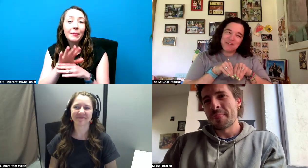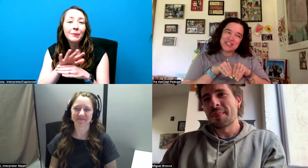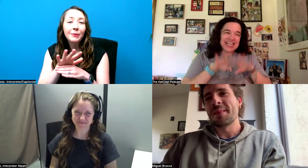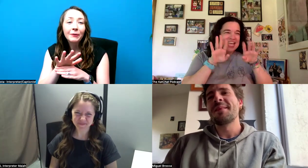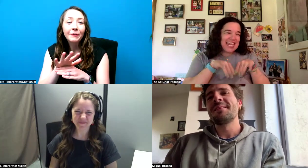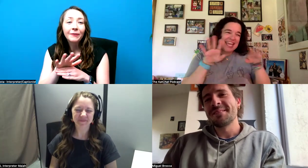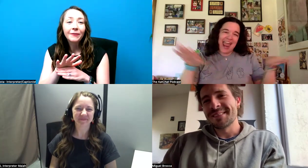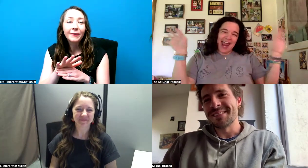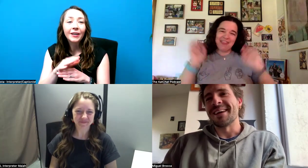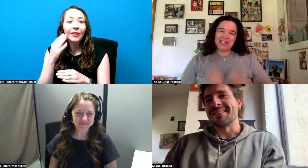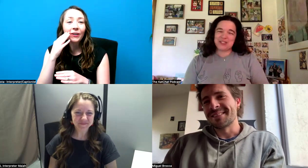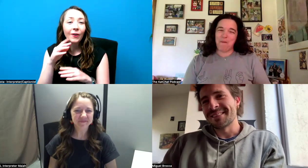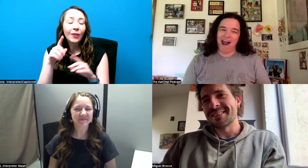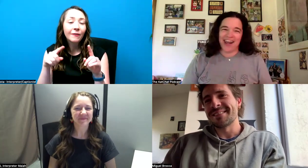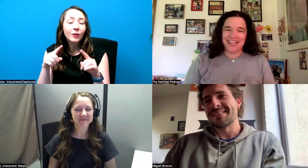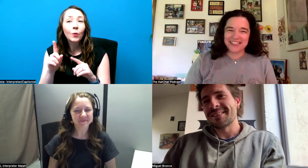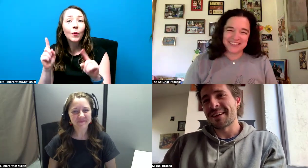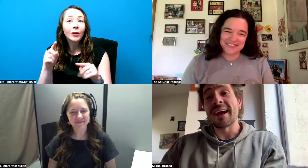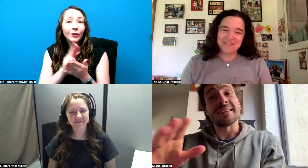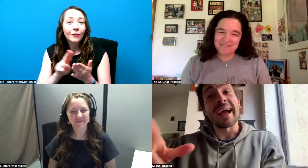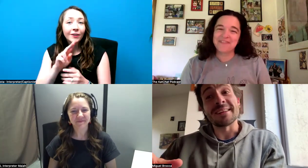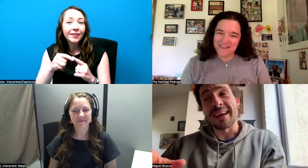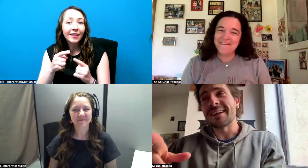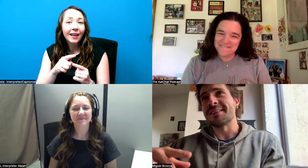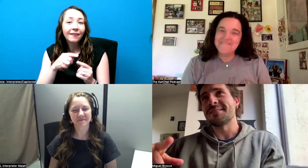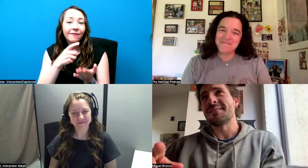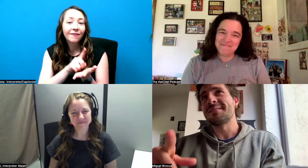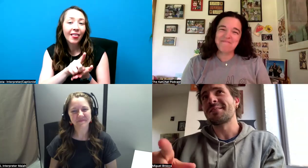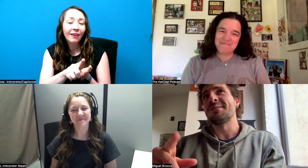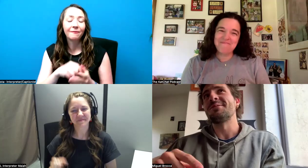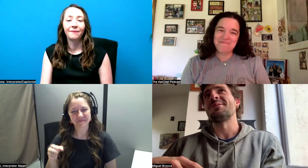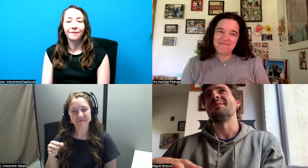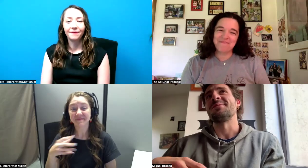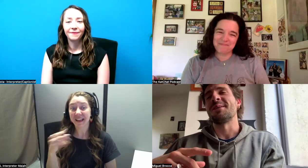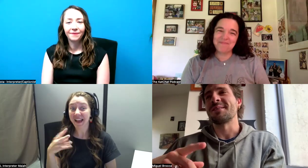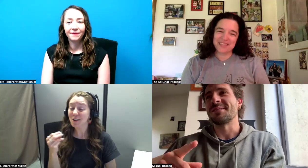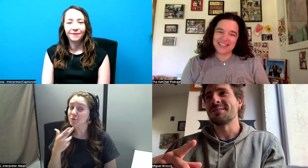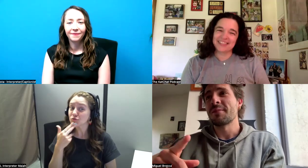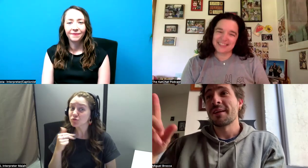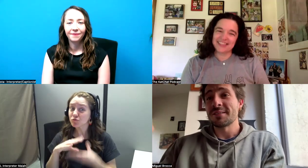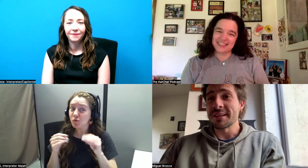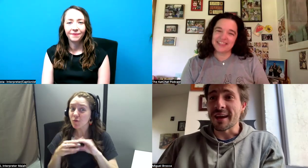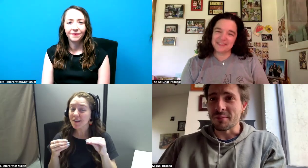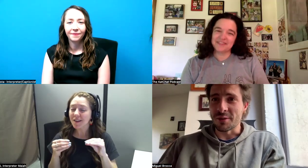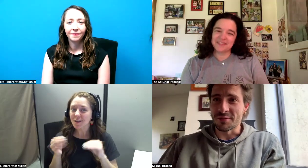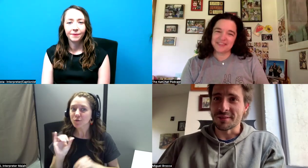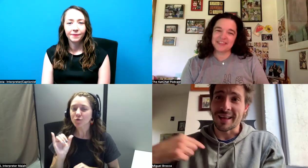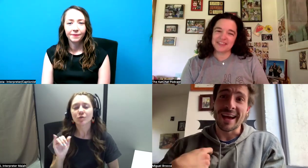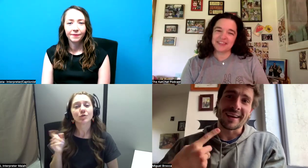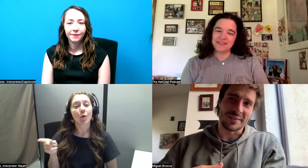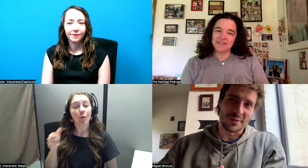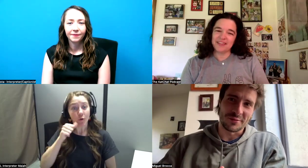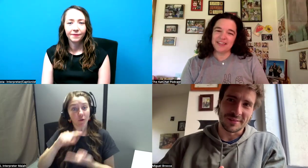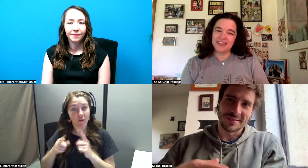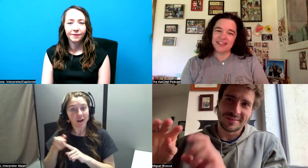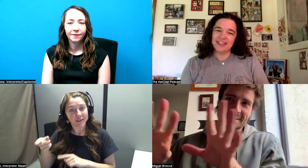the university, and yes, so on. and this is a cute story as well because she had a boyfriend and I